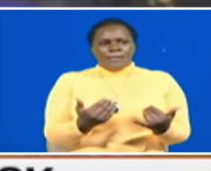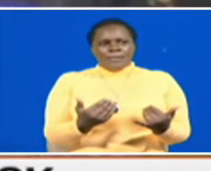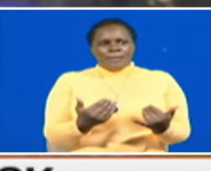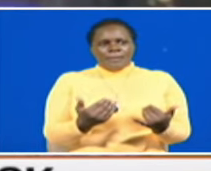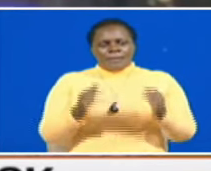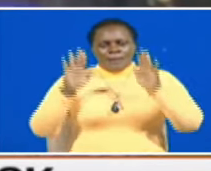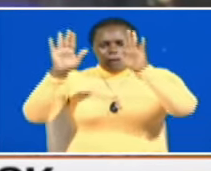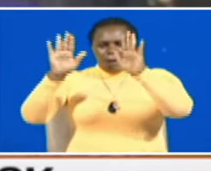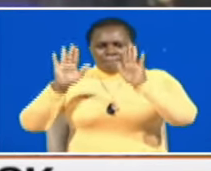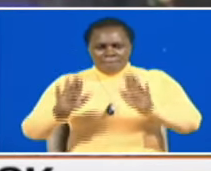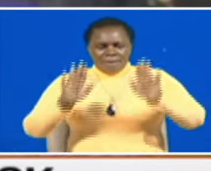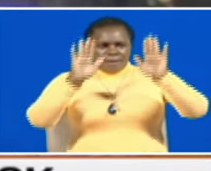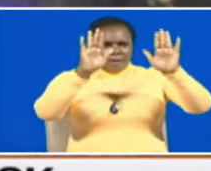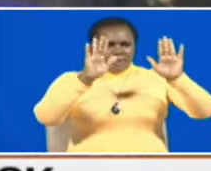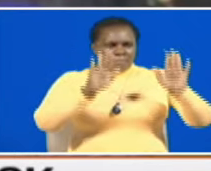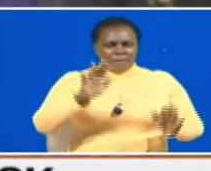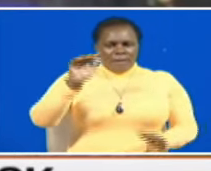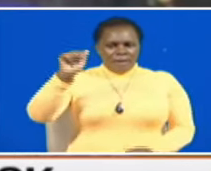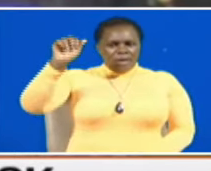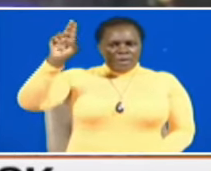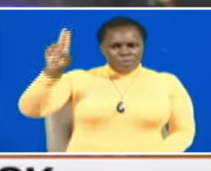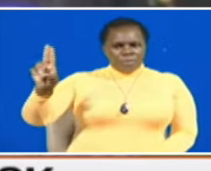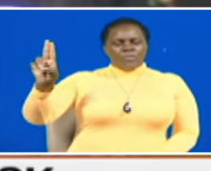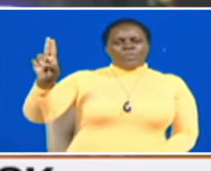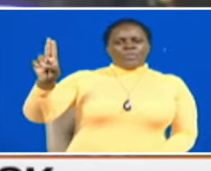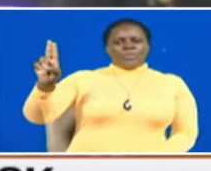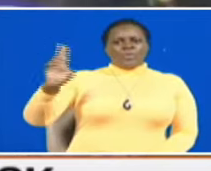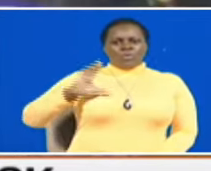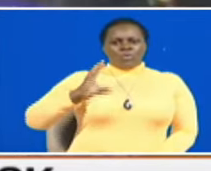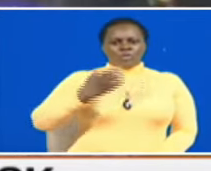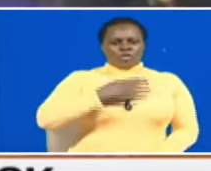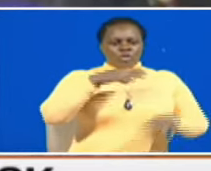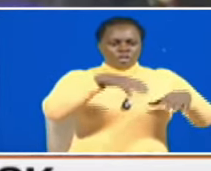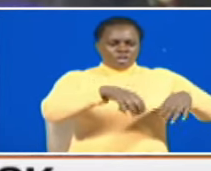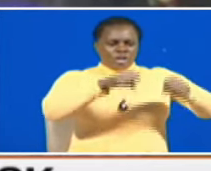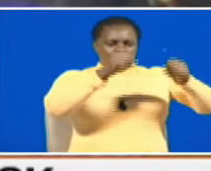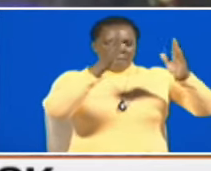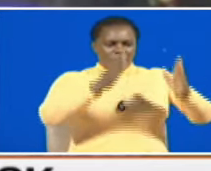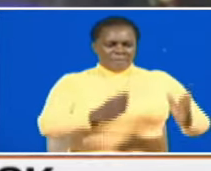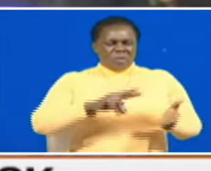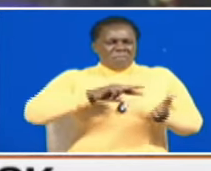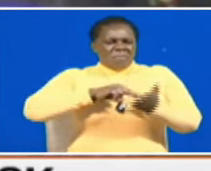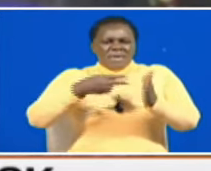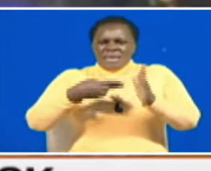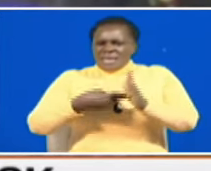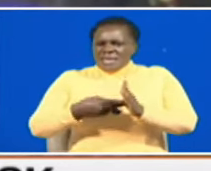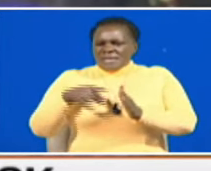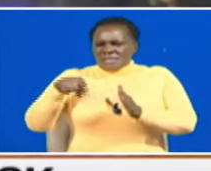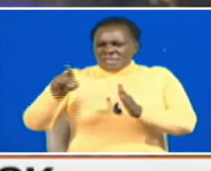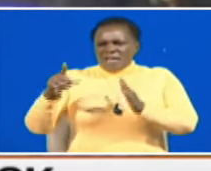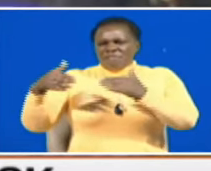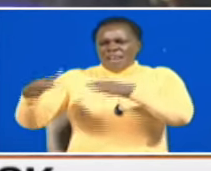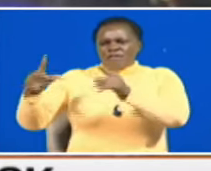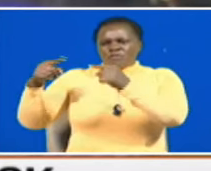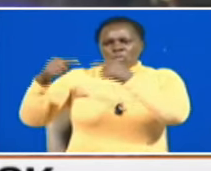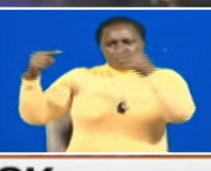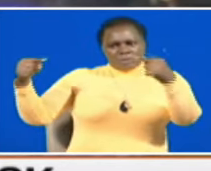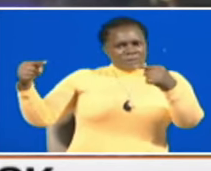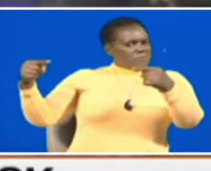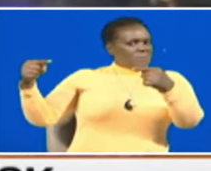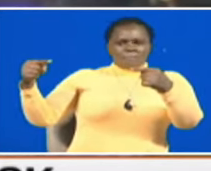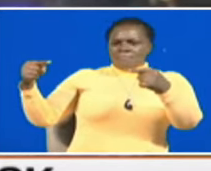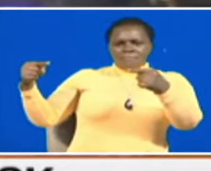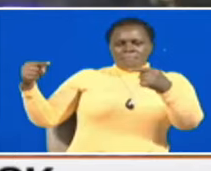really campaigning for the AU commission chairperson does not mean that he has abandoned the